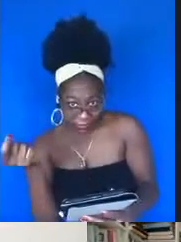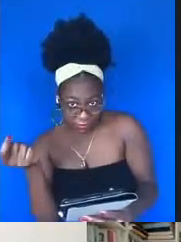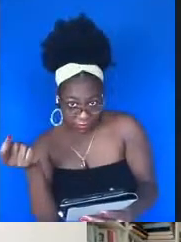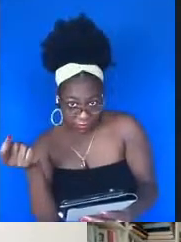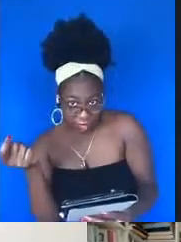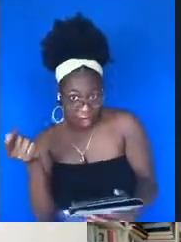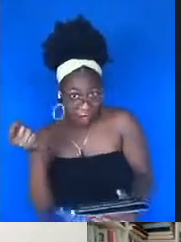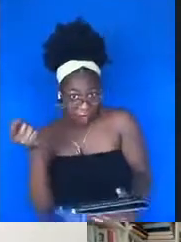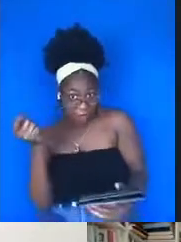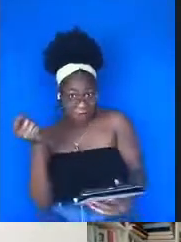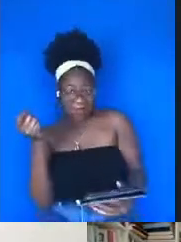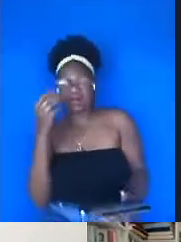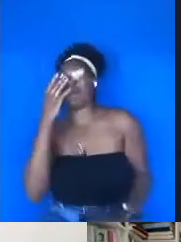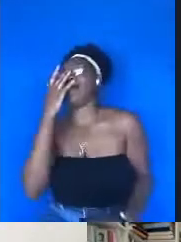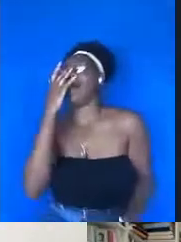Macbeth.